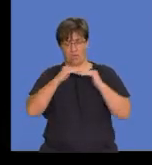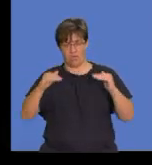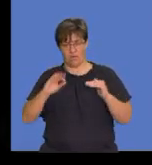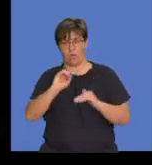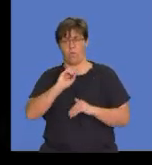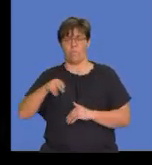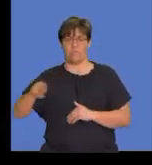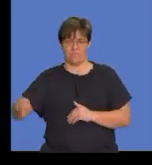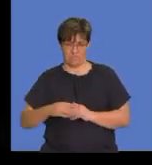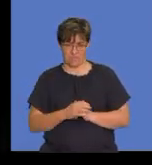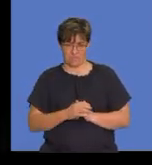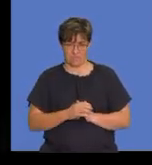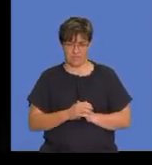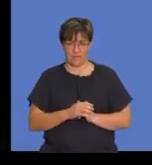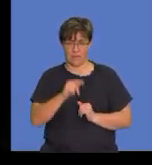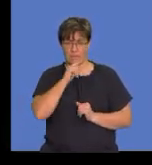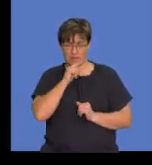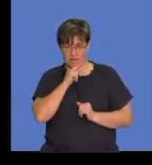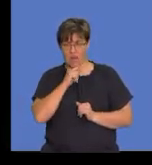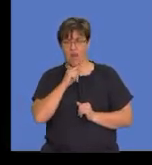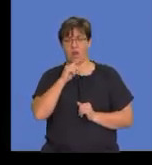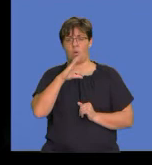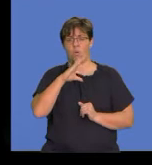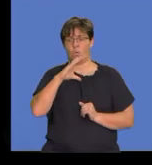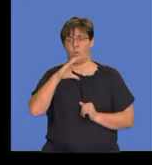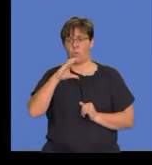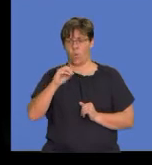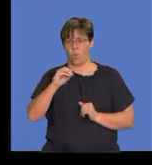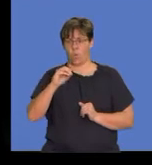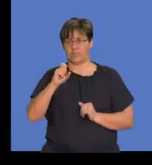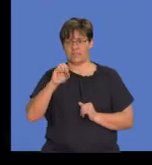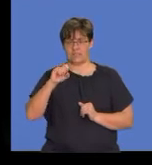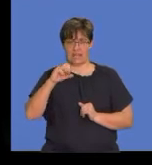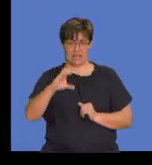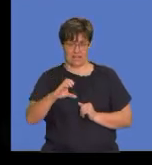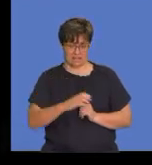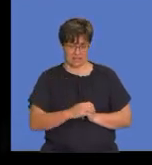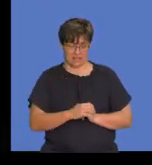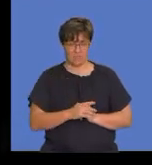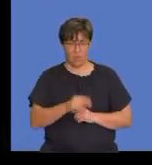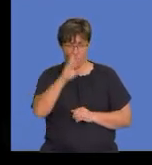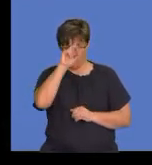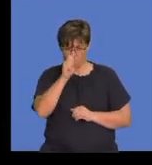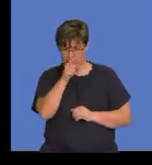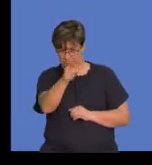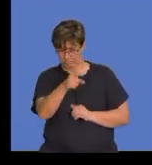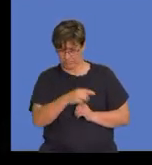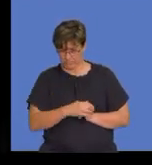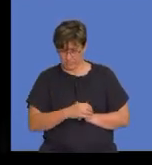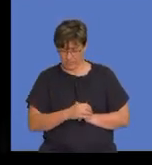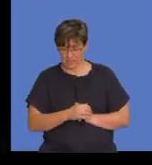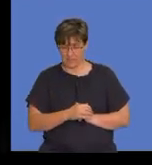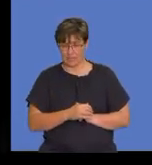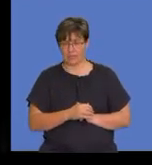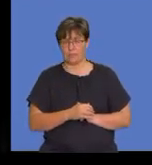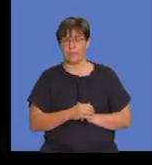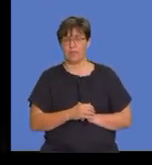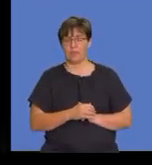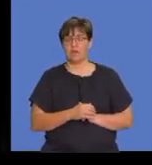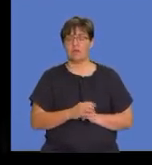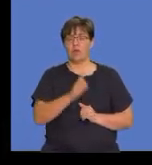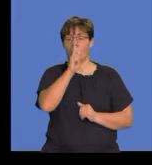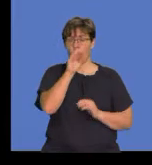over opposite, which will then be the cosec. So I hope you remember what we spoke